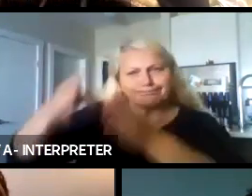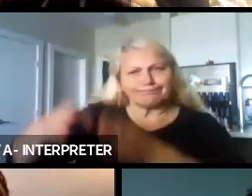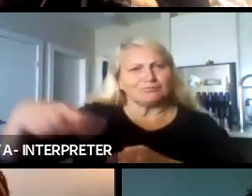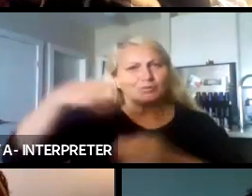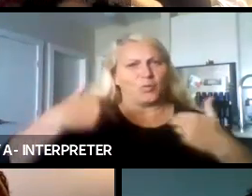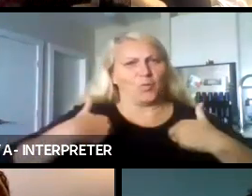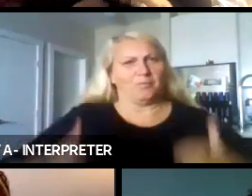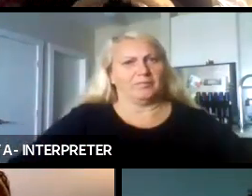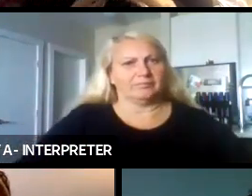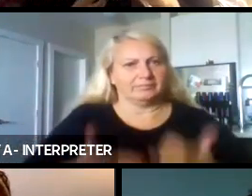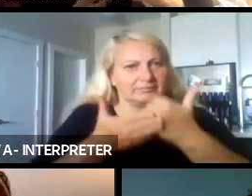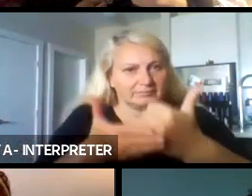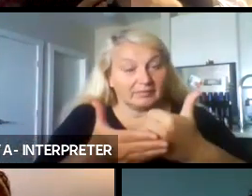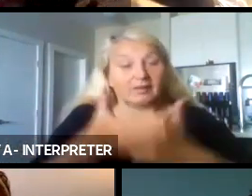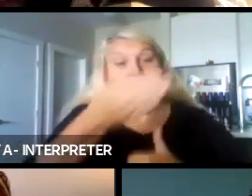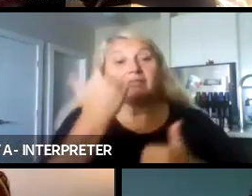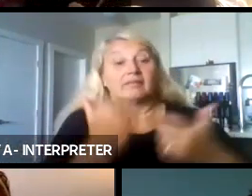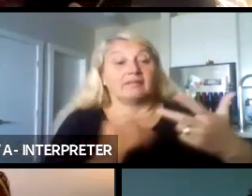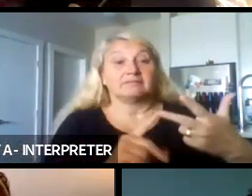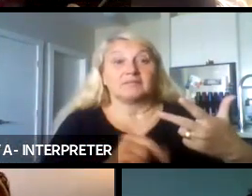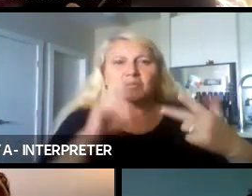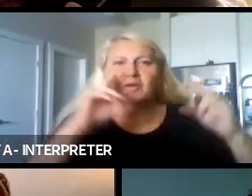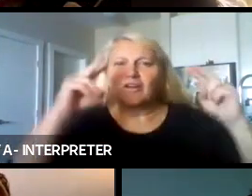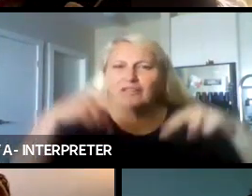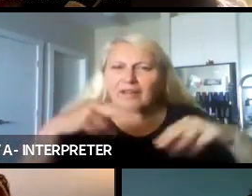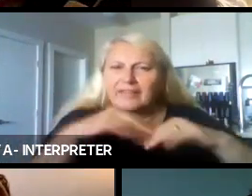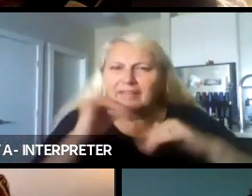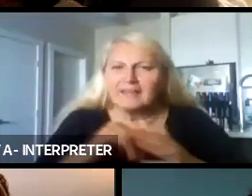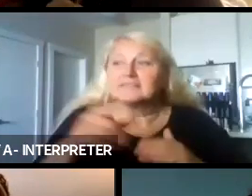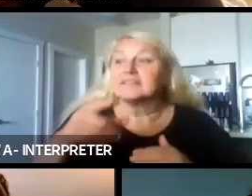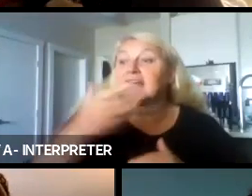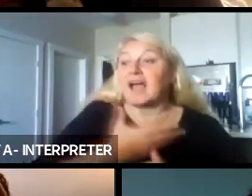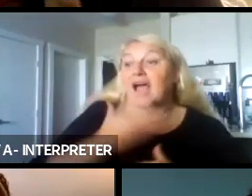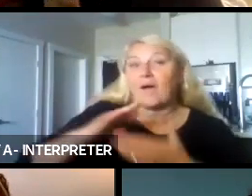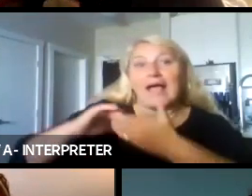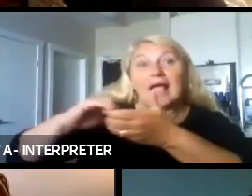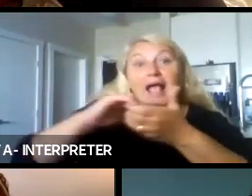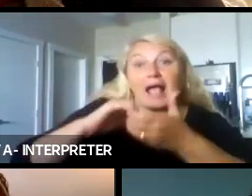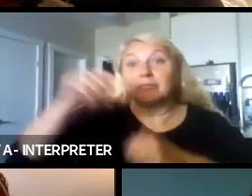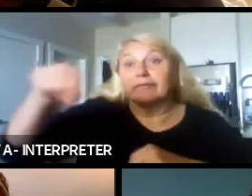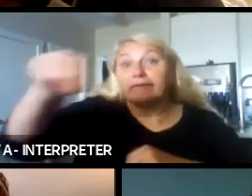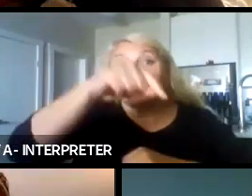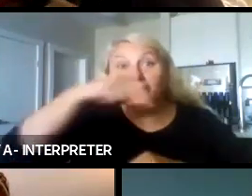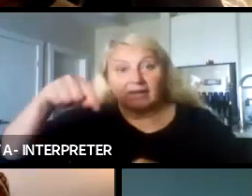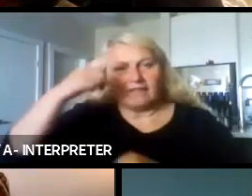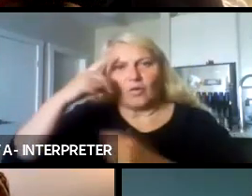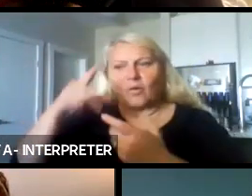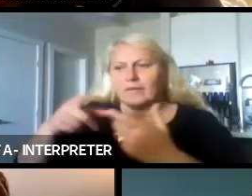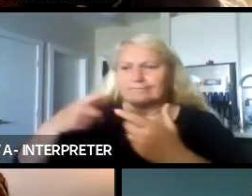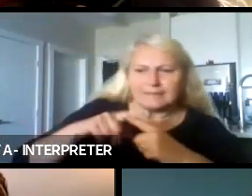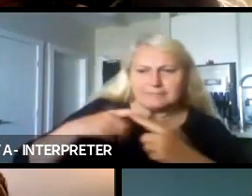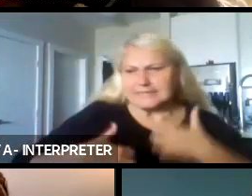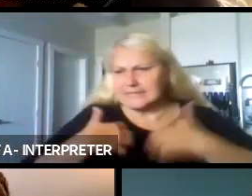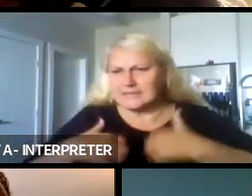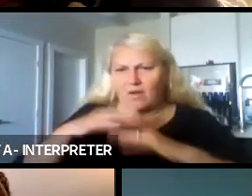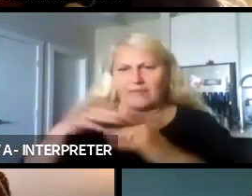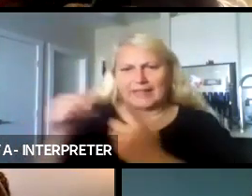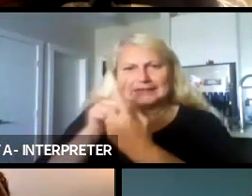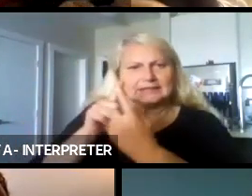then, following our opening, the Unsettling Dramaturgy Creative Collaborators will engage in an exchange on today's